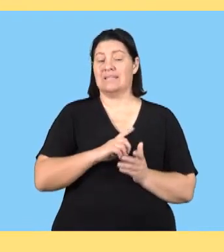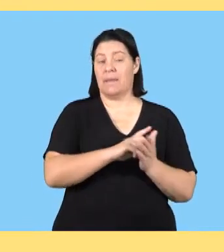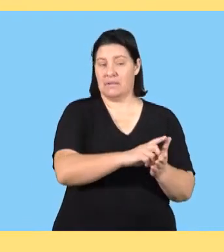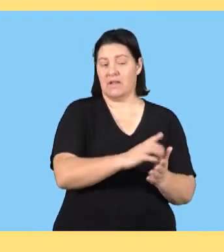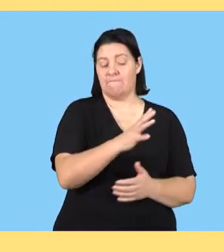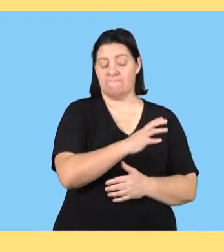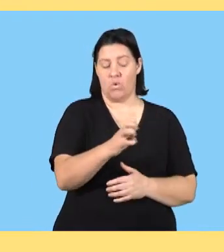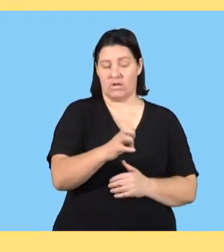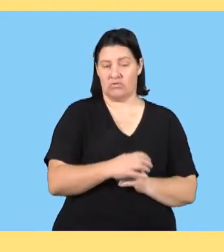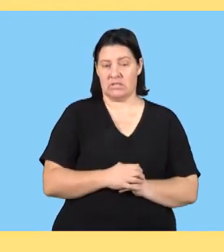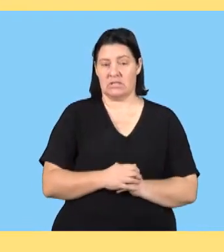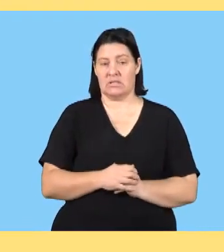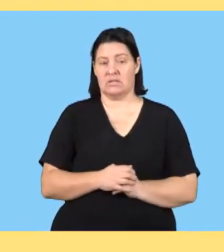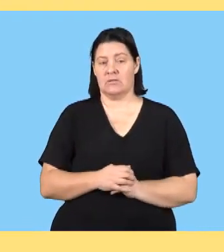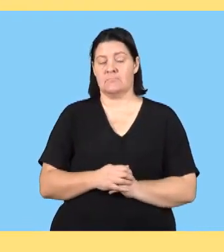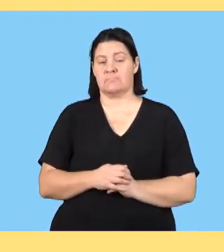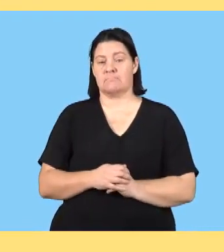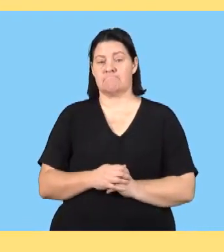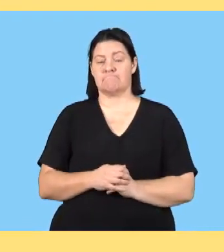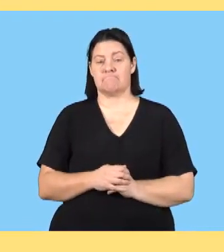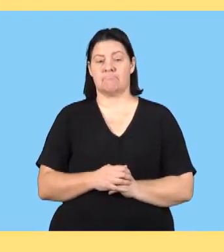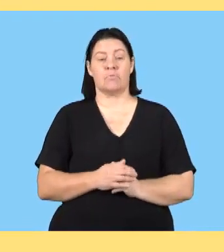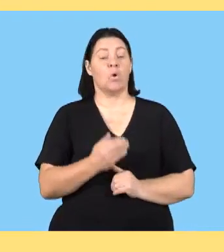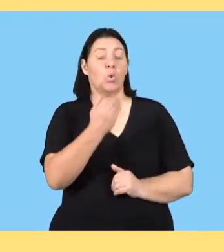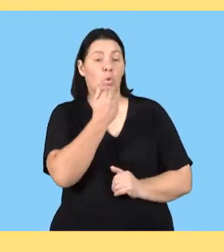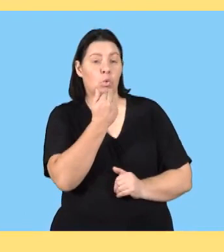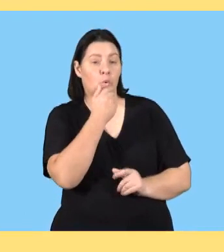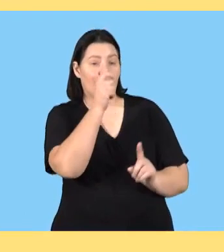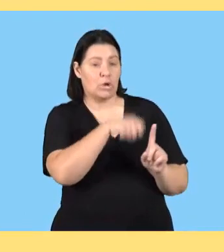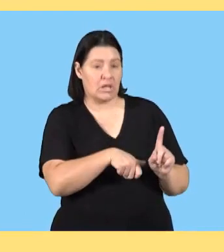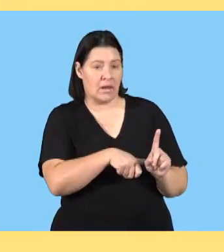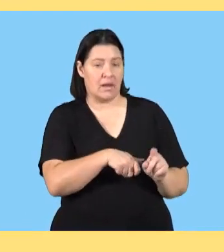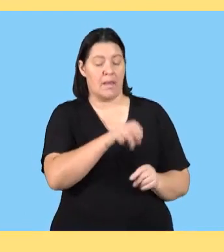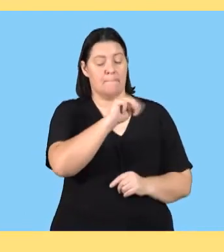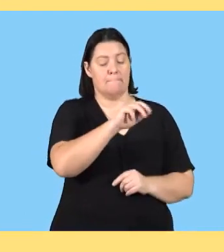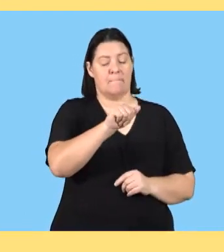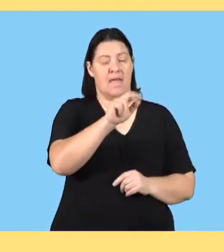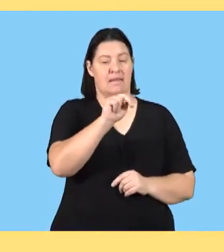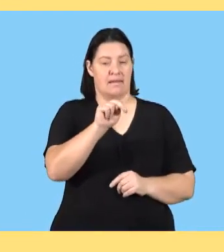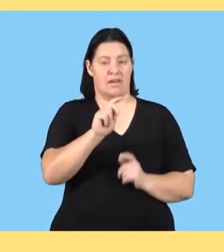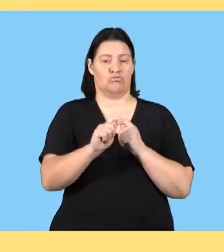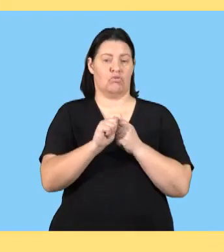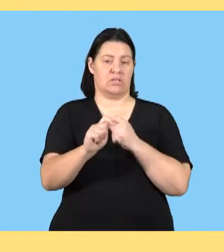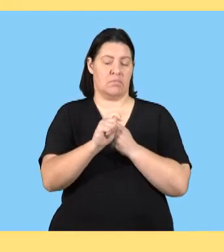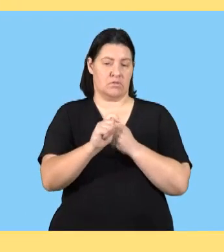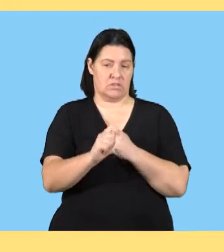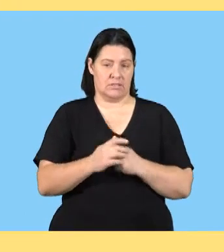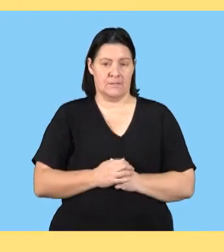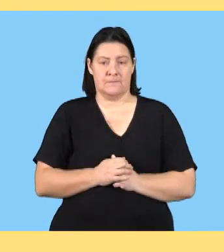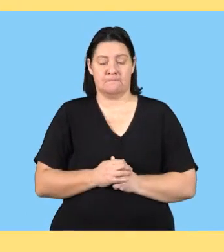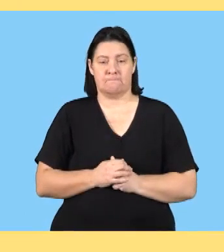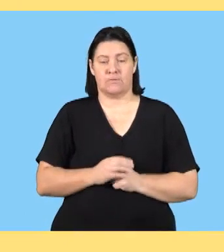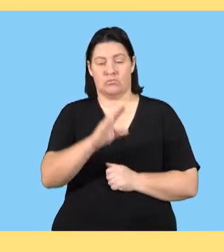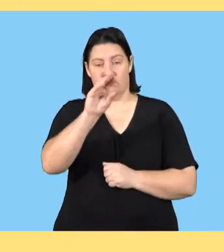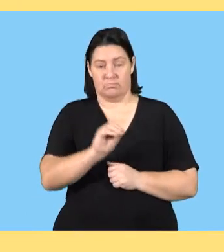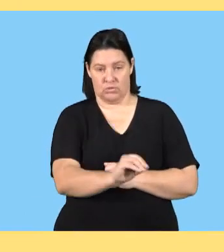400. Interest on overdue creditors. And the creditor is Man Transport. So I'm coming